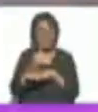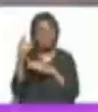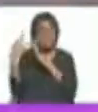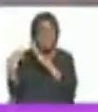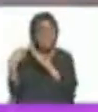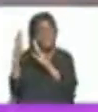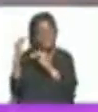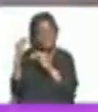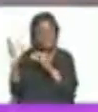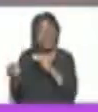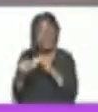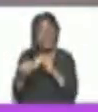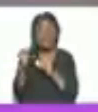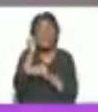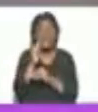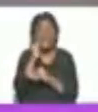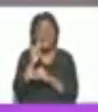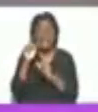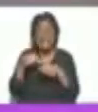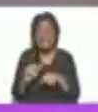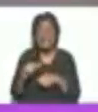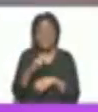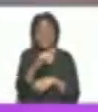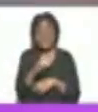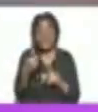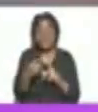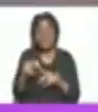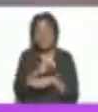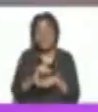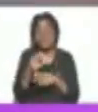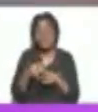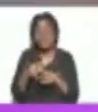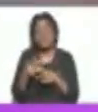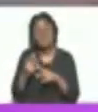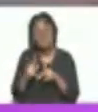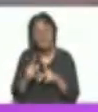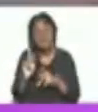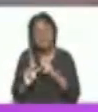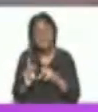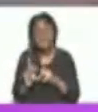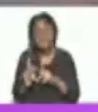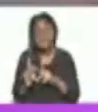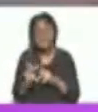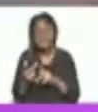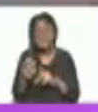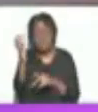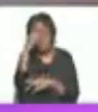family islands real soon. But as Altavis Munnings tells us, public input's needed before they can take